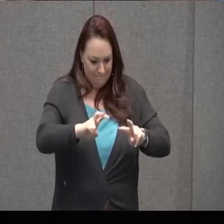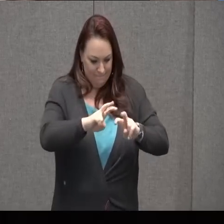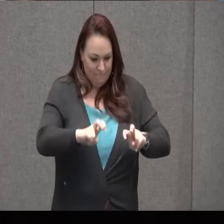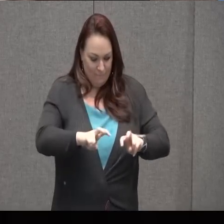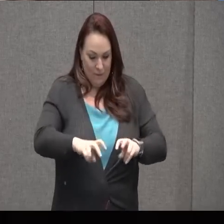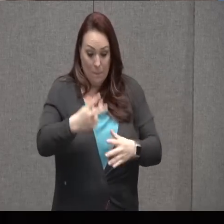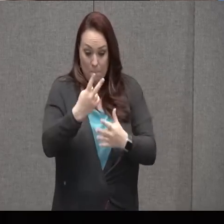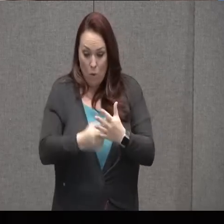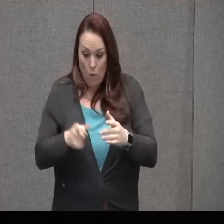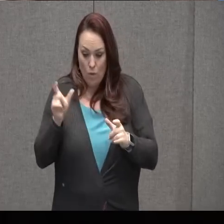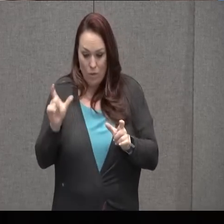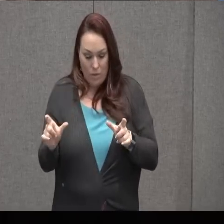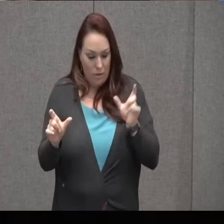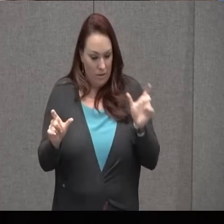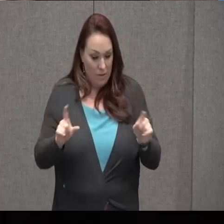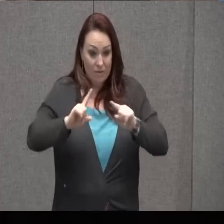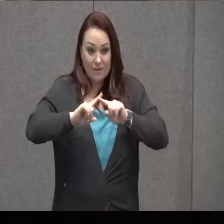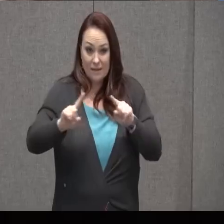this word.